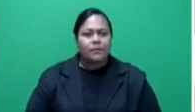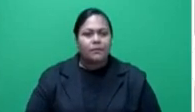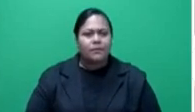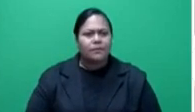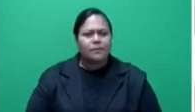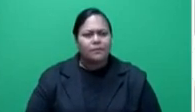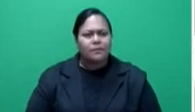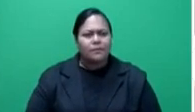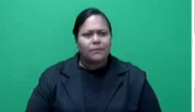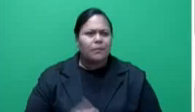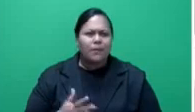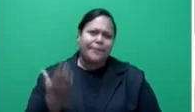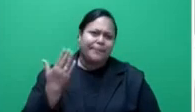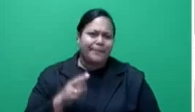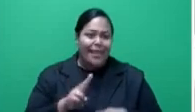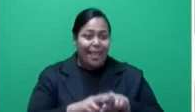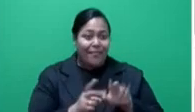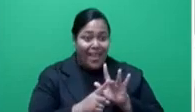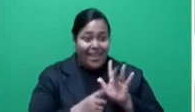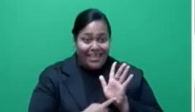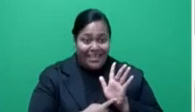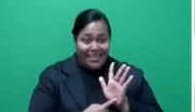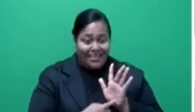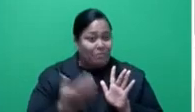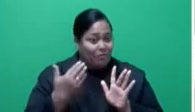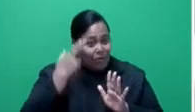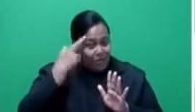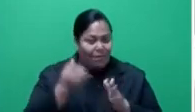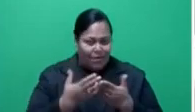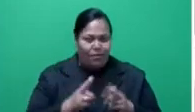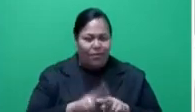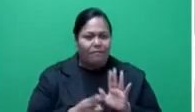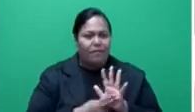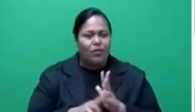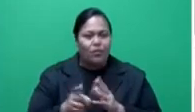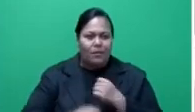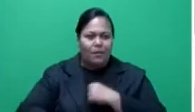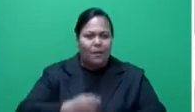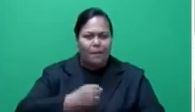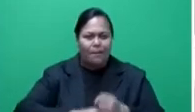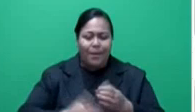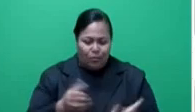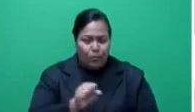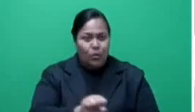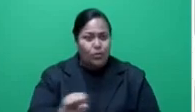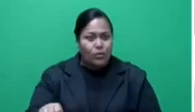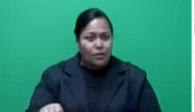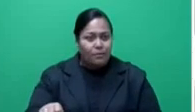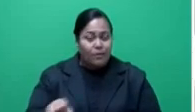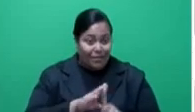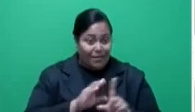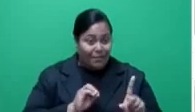because it used to fund FIT, etc., appeared in government books before. Toppers and TELs, Mr. Speaker, sir. So, for example, Mr. Speaker,